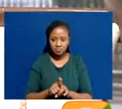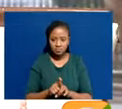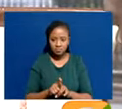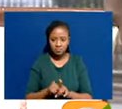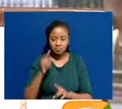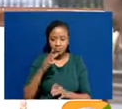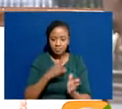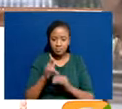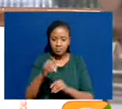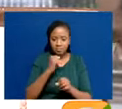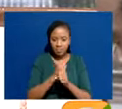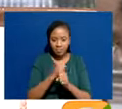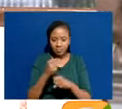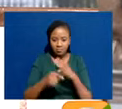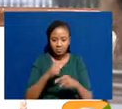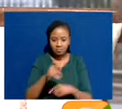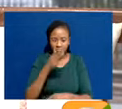done there.